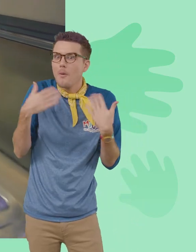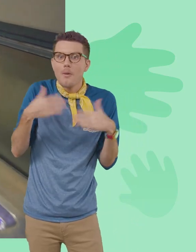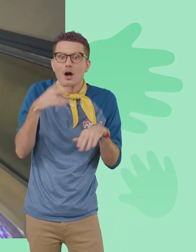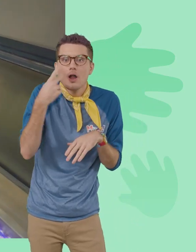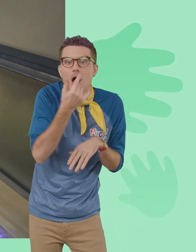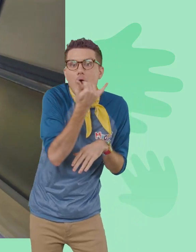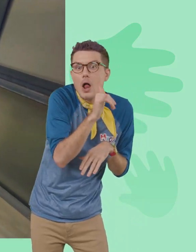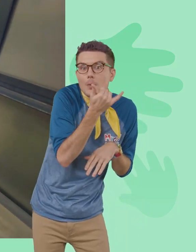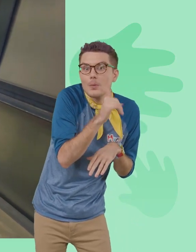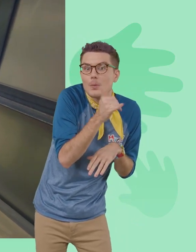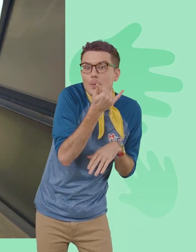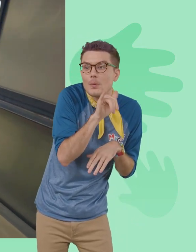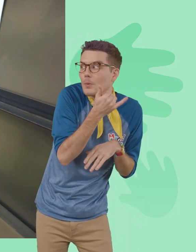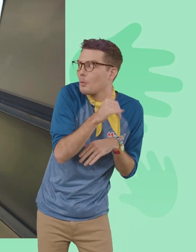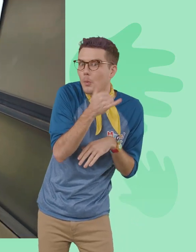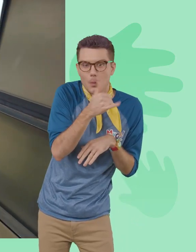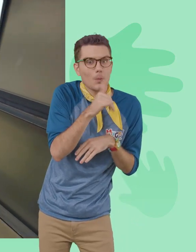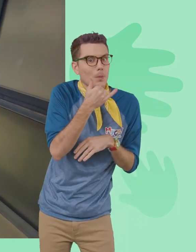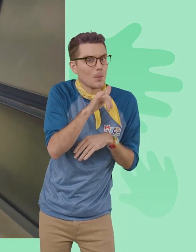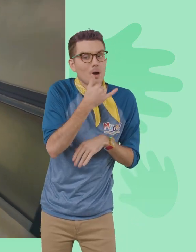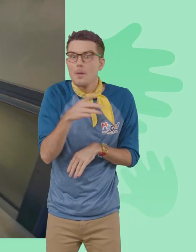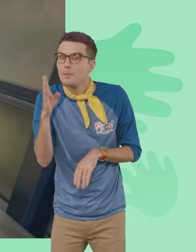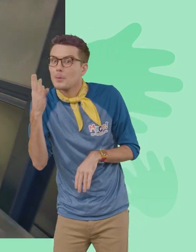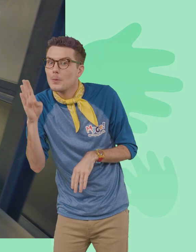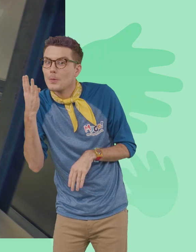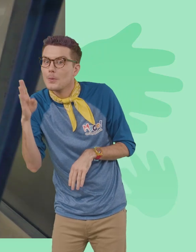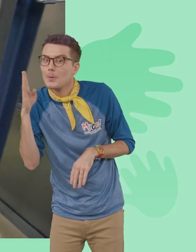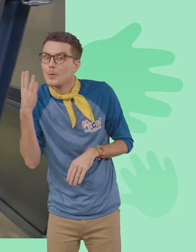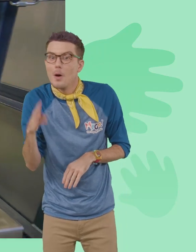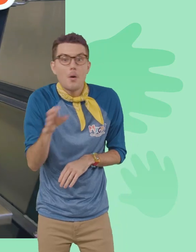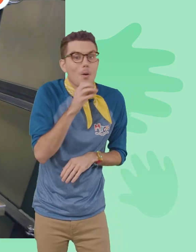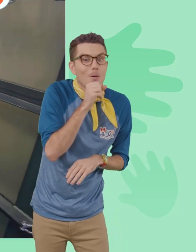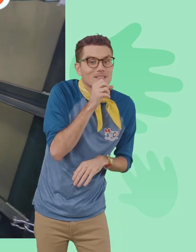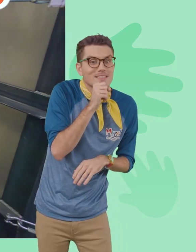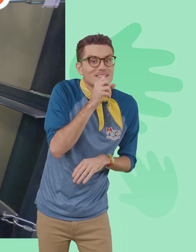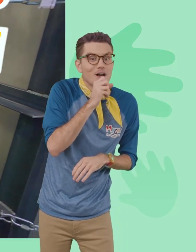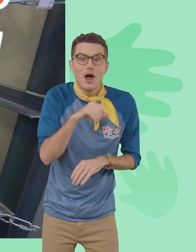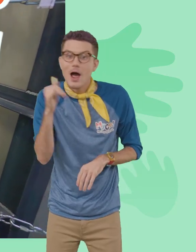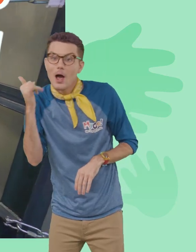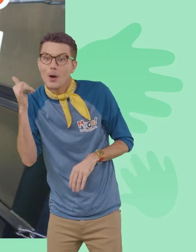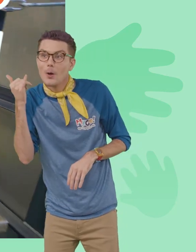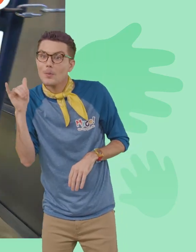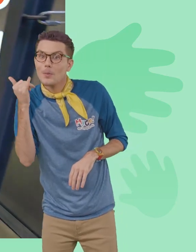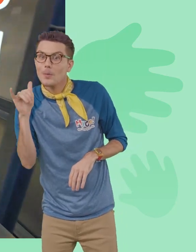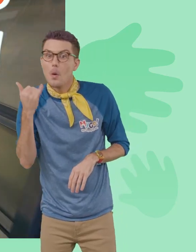Whoa! Yellow, blue, orange and yellow,